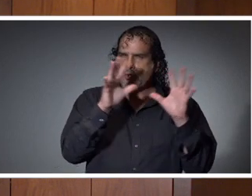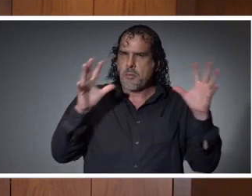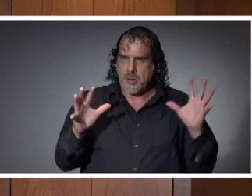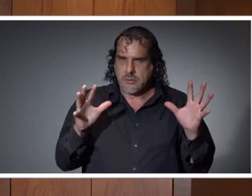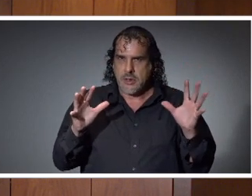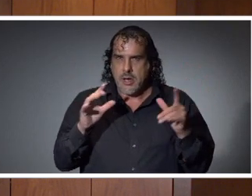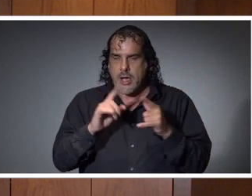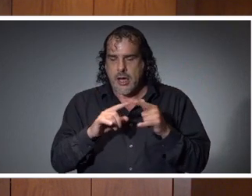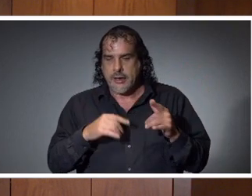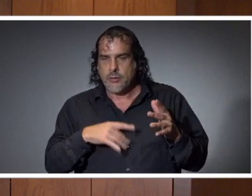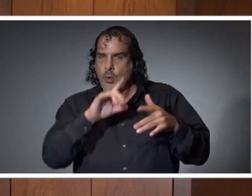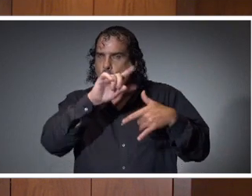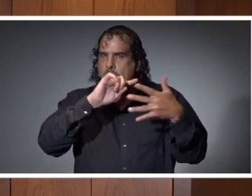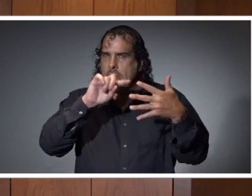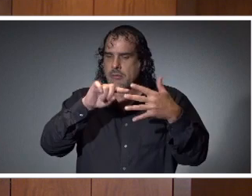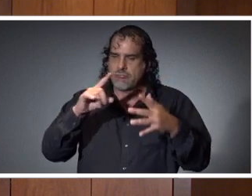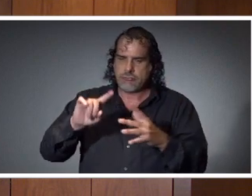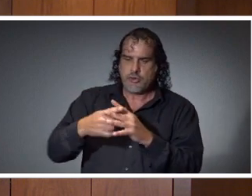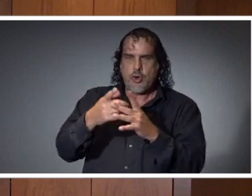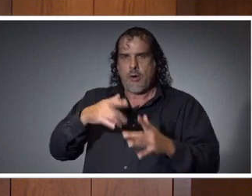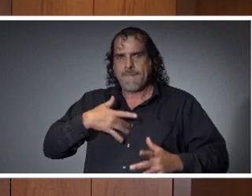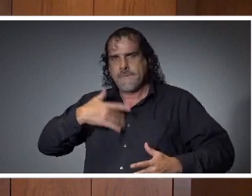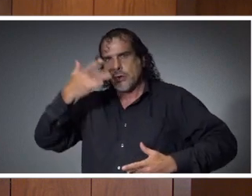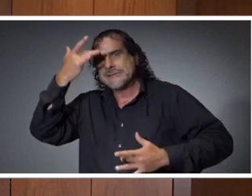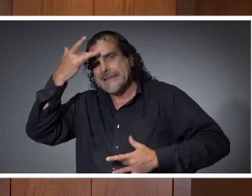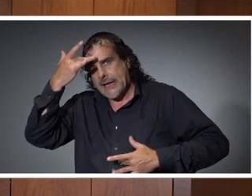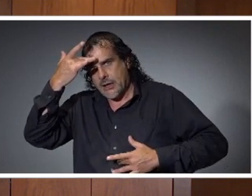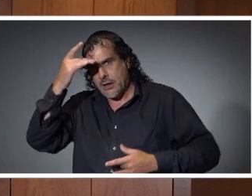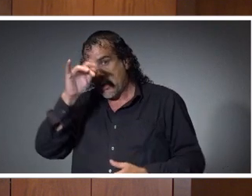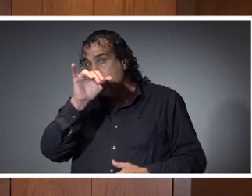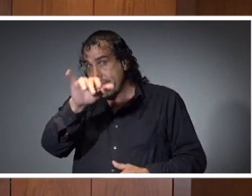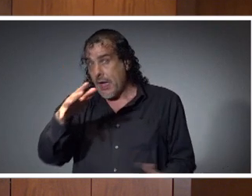is the date of onset of illness, and certainly,